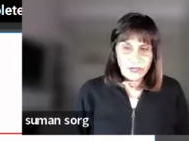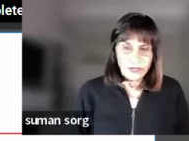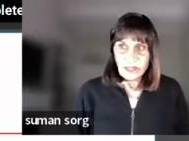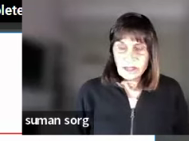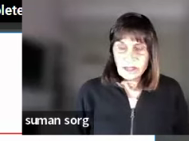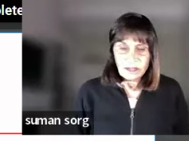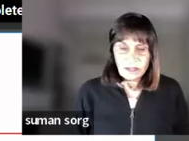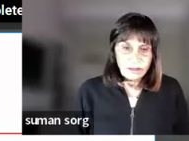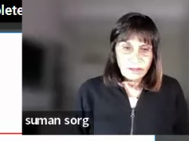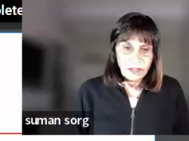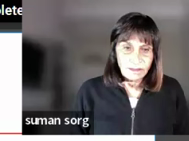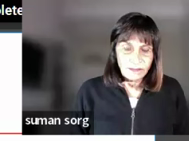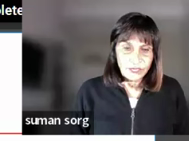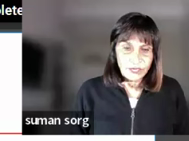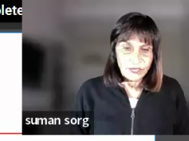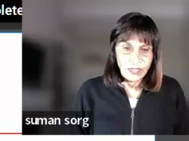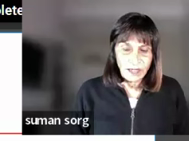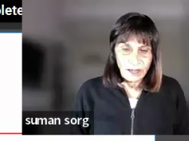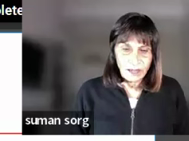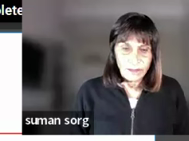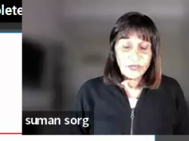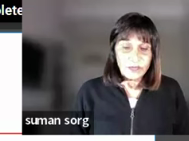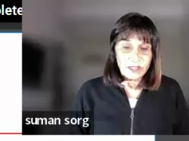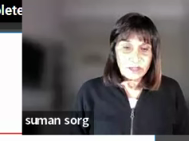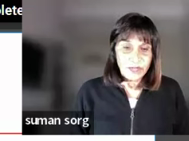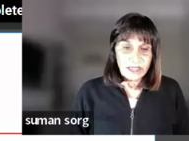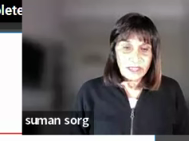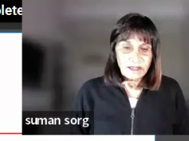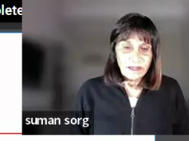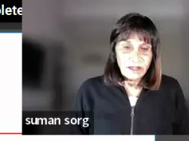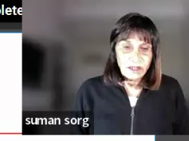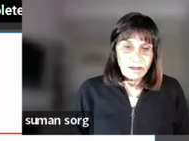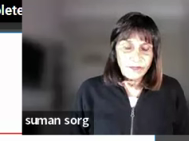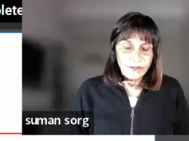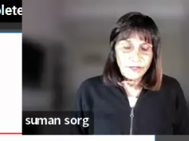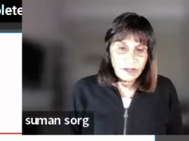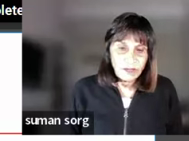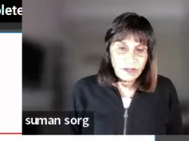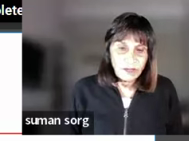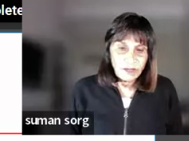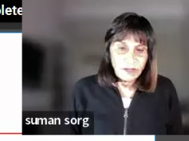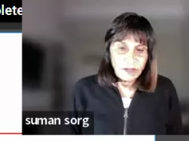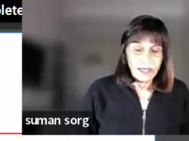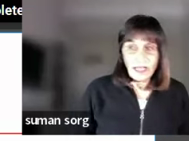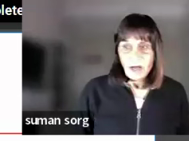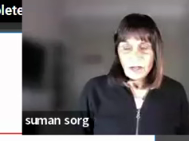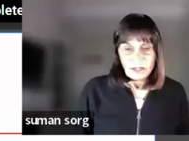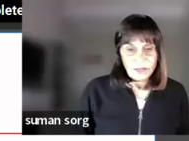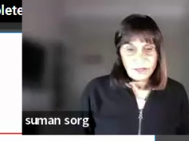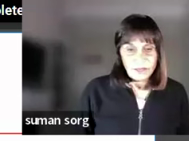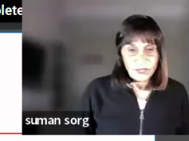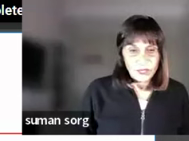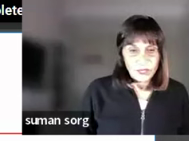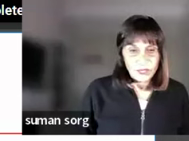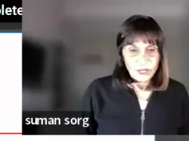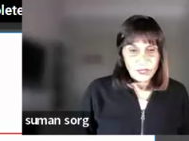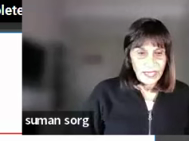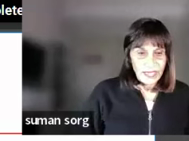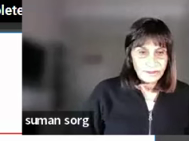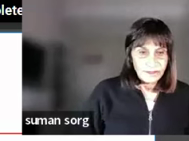a hypothermia, a hypothermia space, which can house up